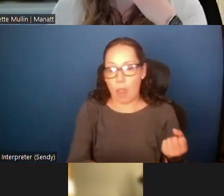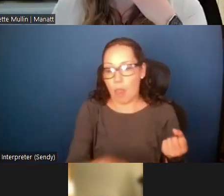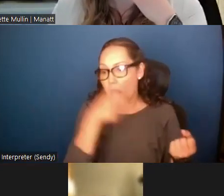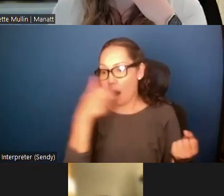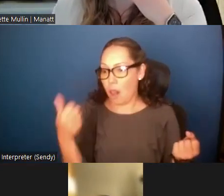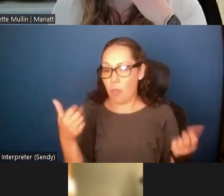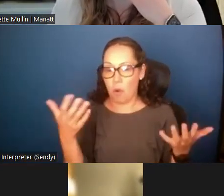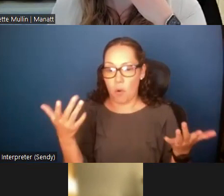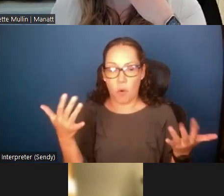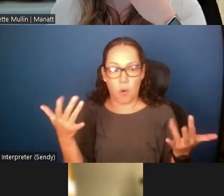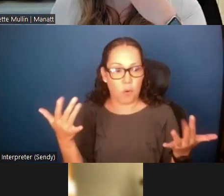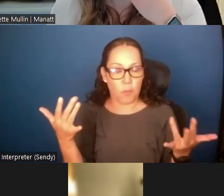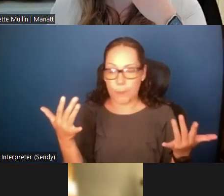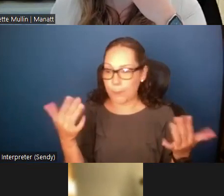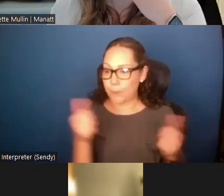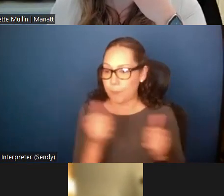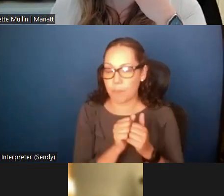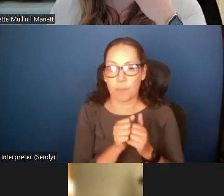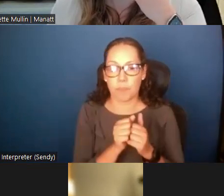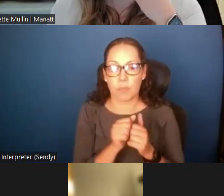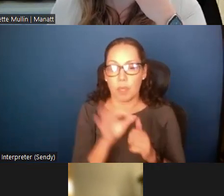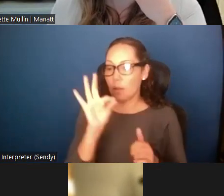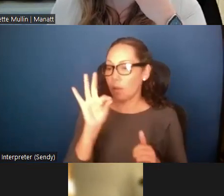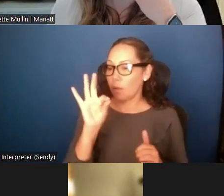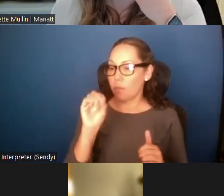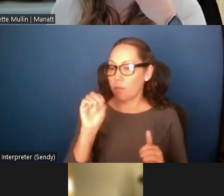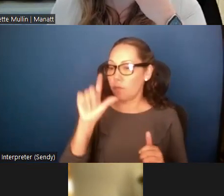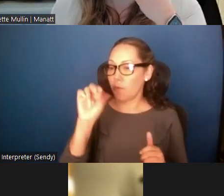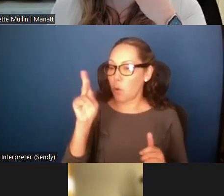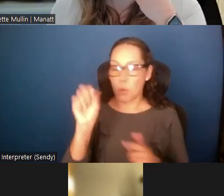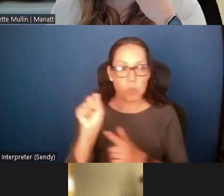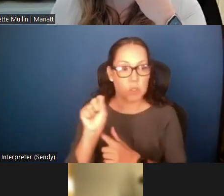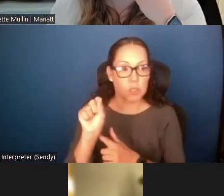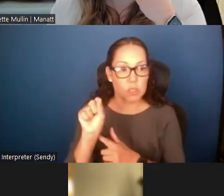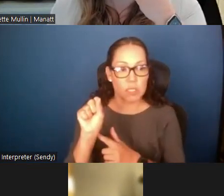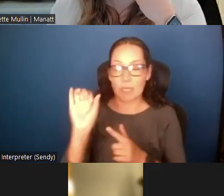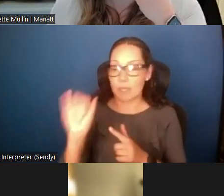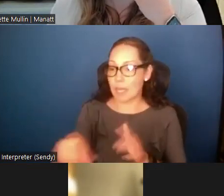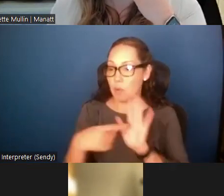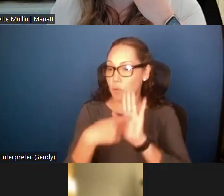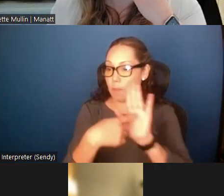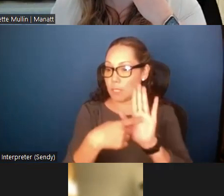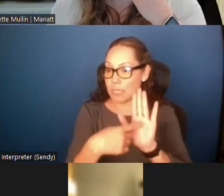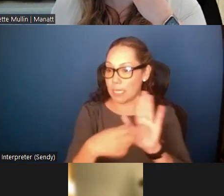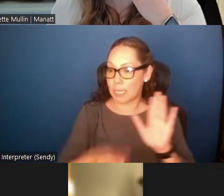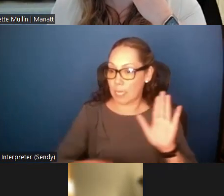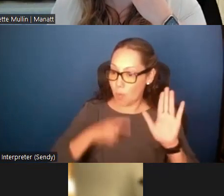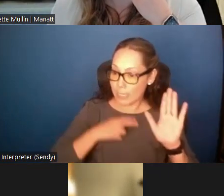hearing from some of the other folks that represent not just the residents